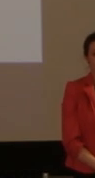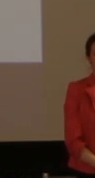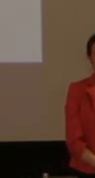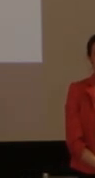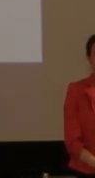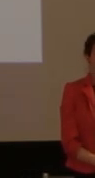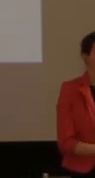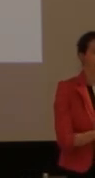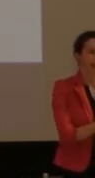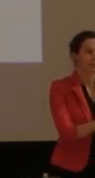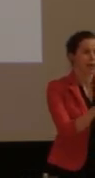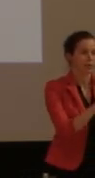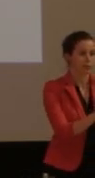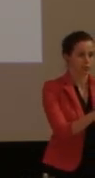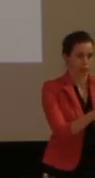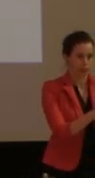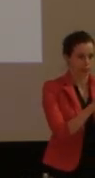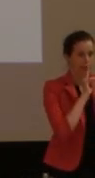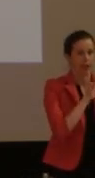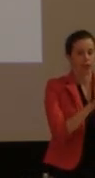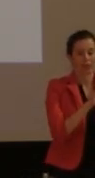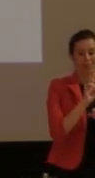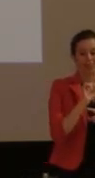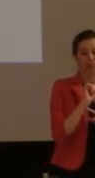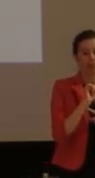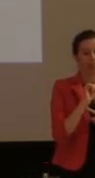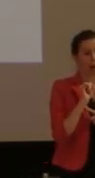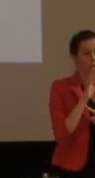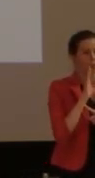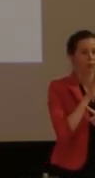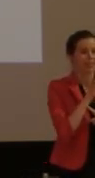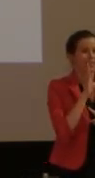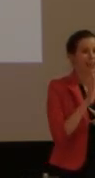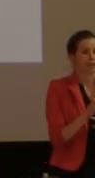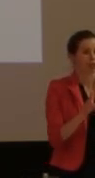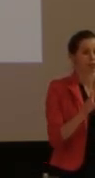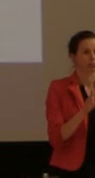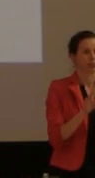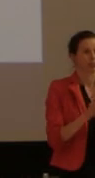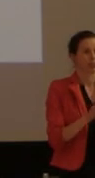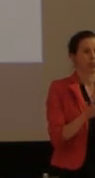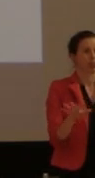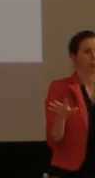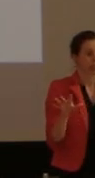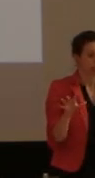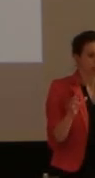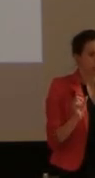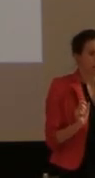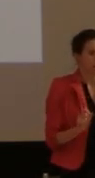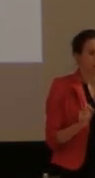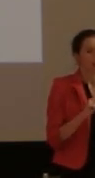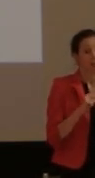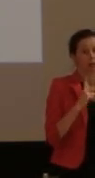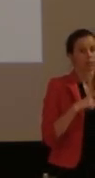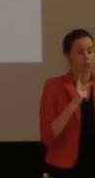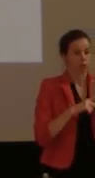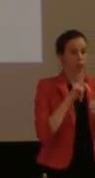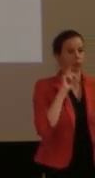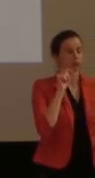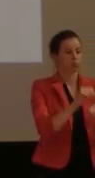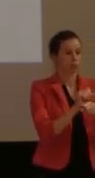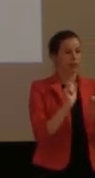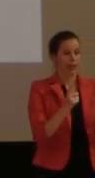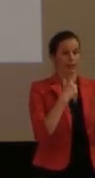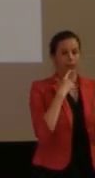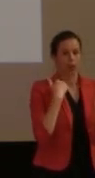While it's impossible to guarantee that data within all of us will never be compromised, the program can say without equivocation that we're